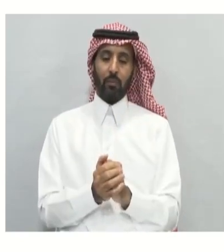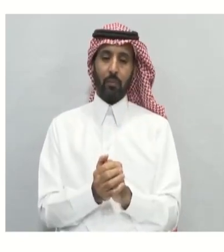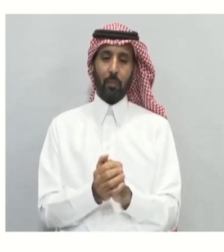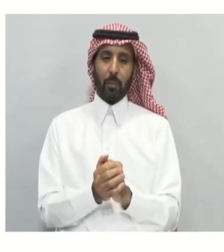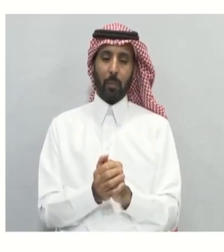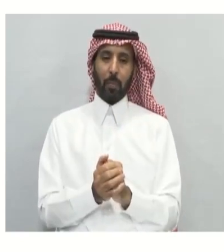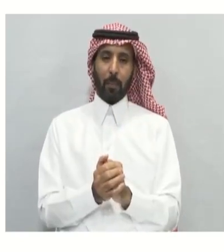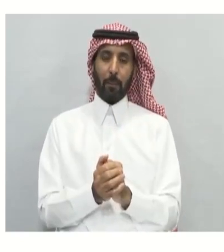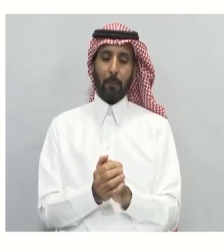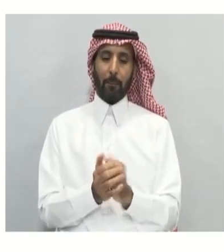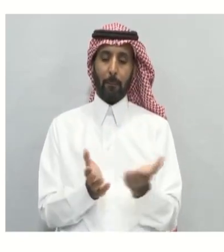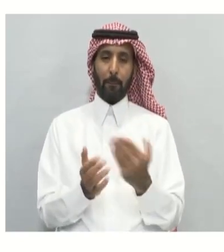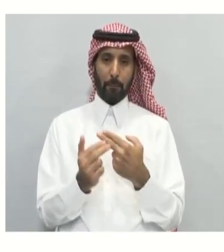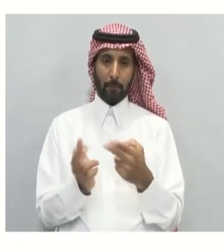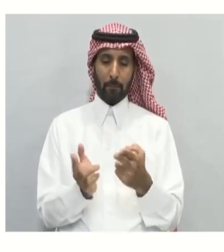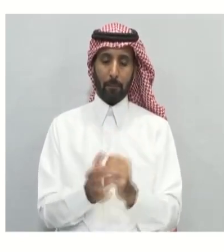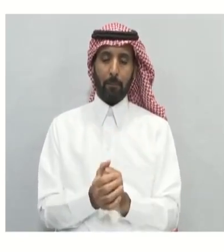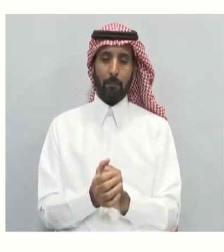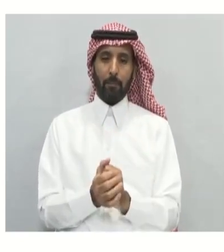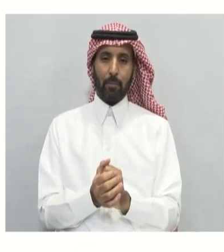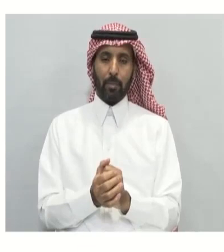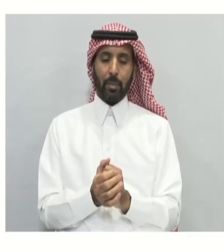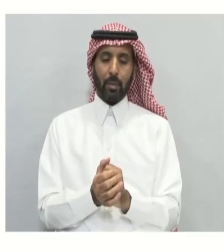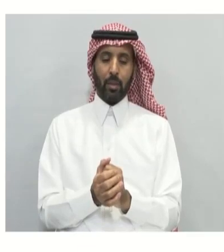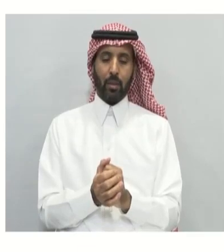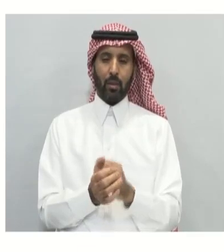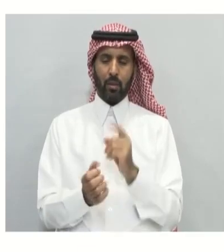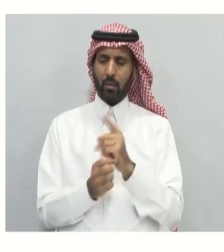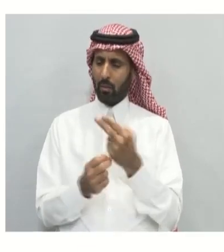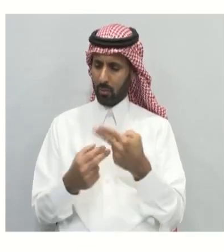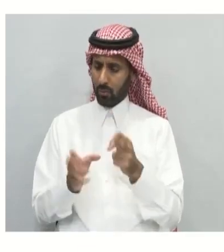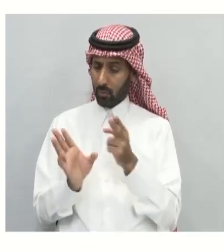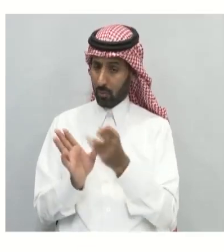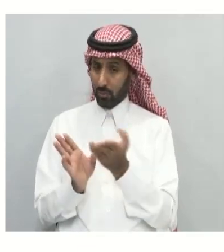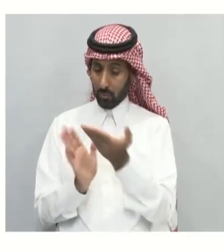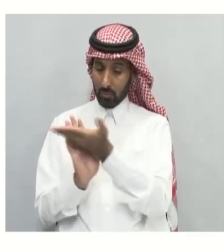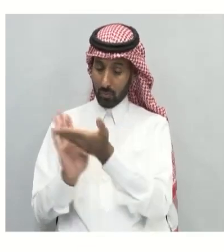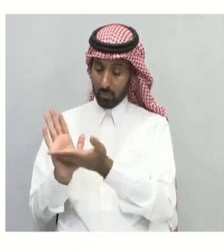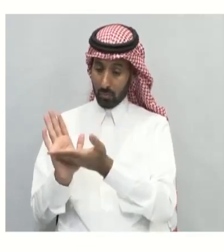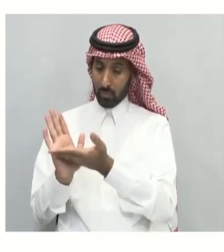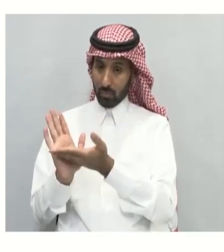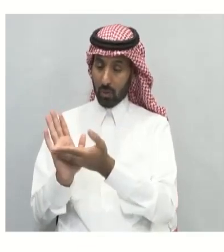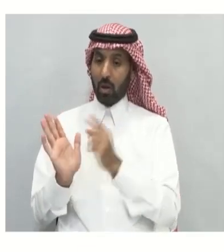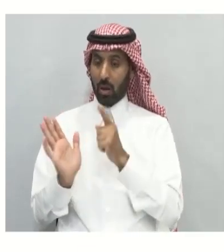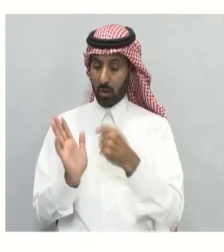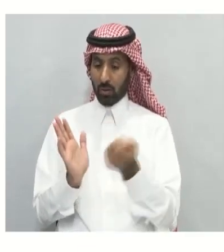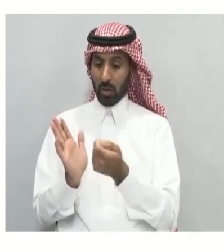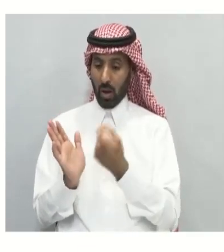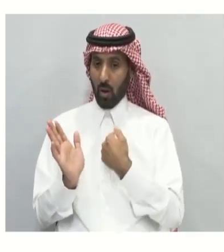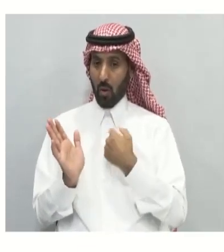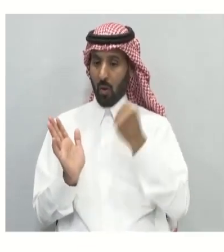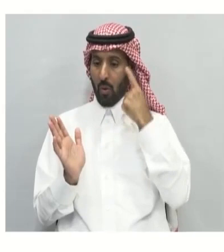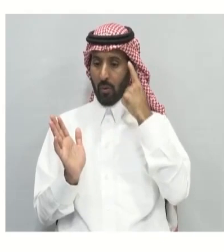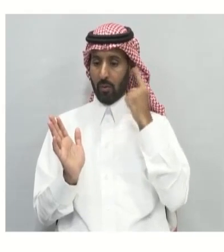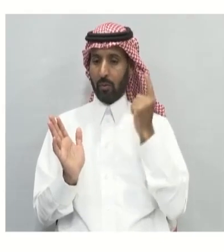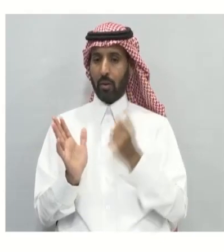them. Let's get started. Introducing the event. Now we will draft our own ideas.